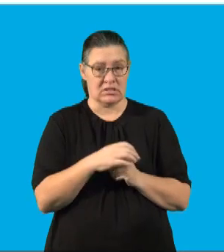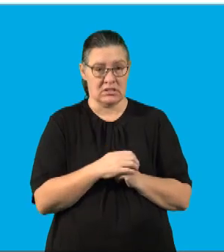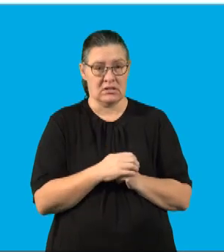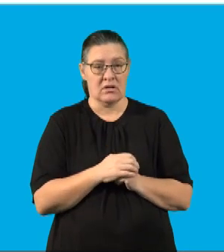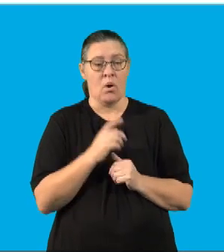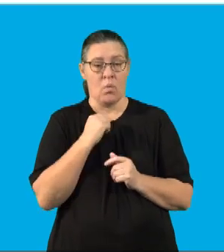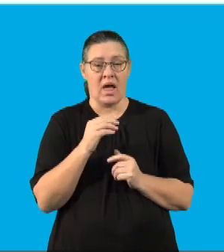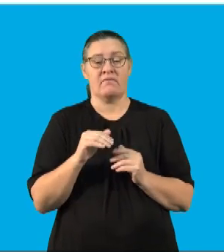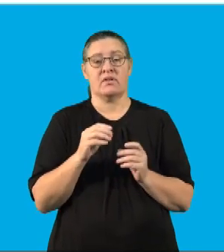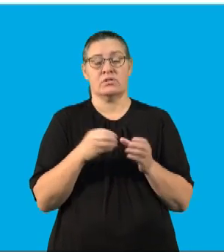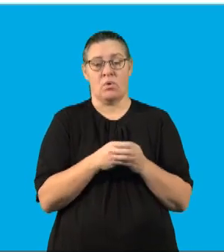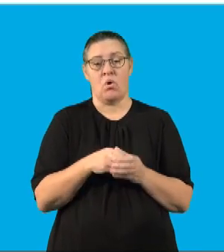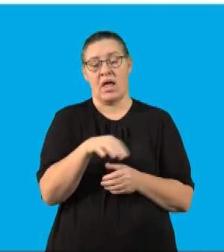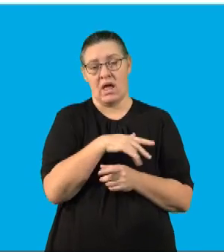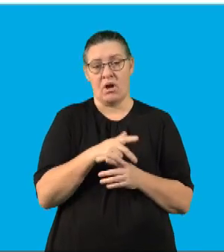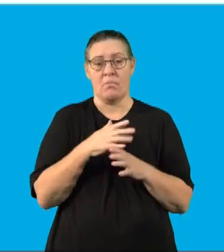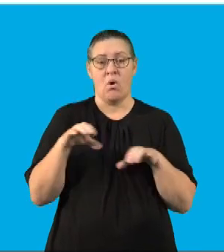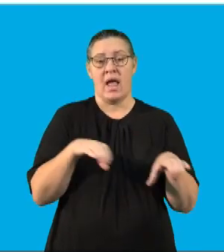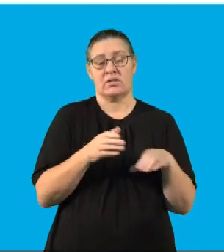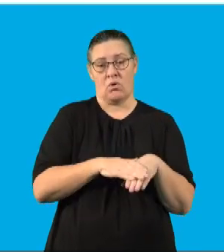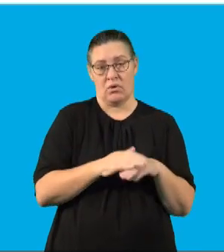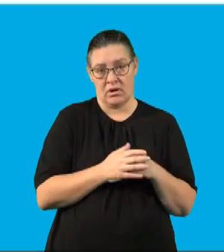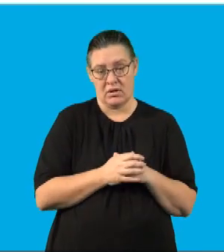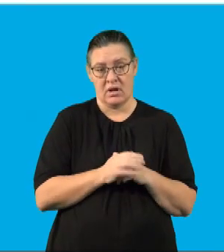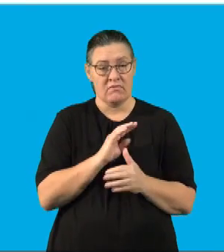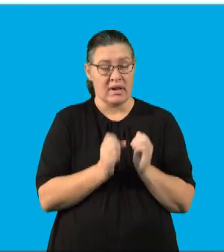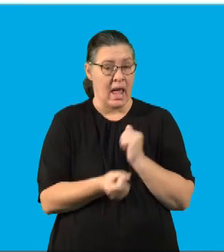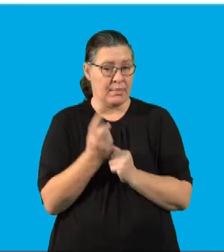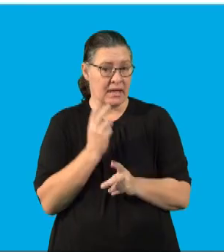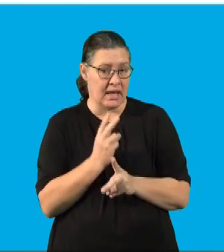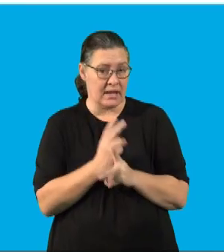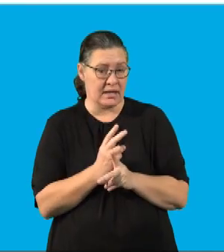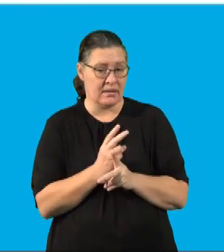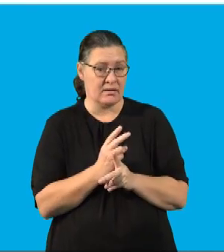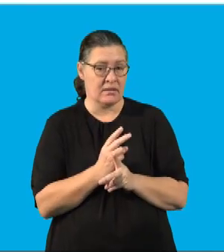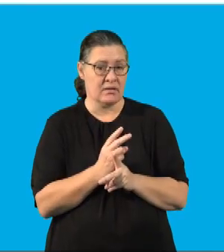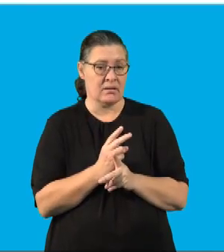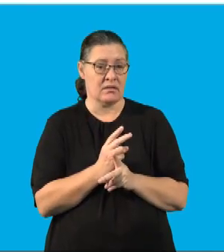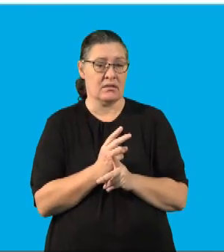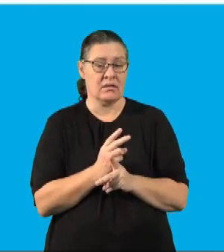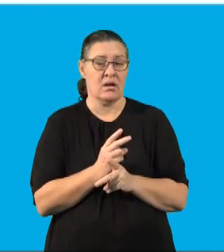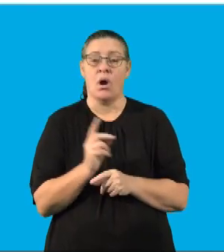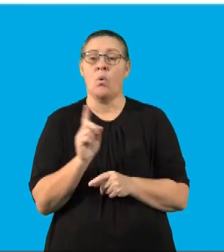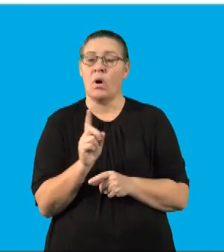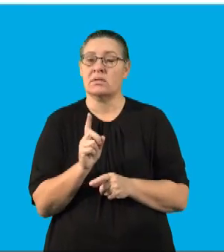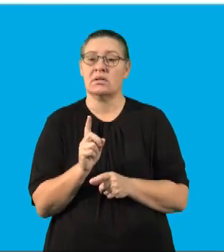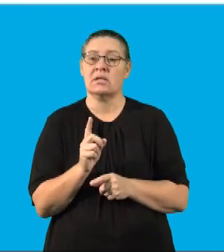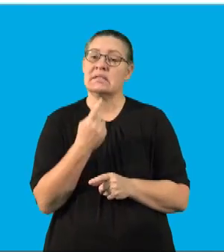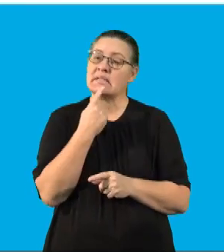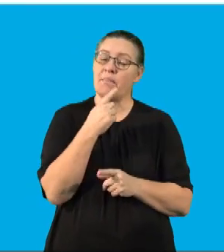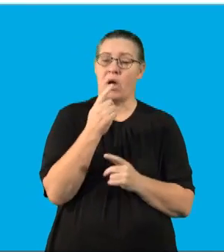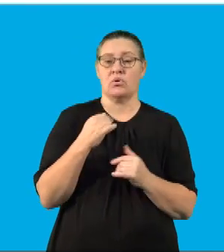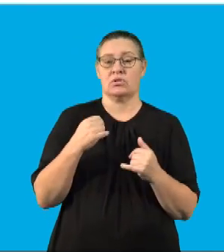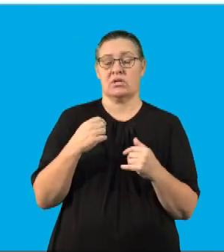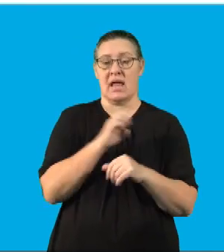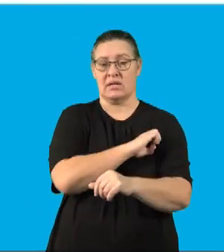intermolecular forces are going to have a smaller area that they are going to be acting on. And when that happens again, what is then now